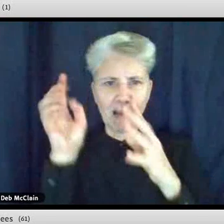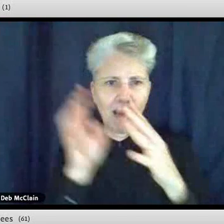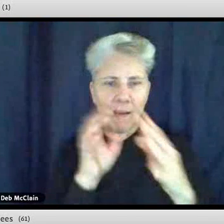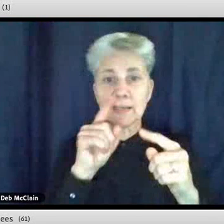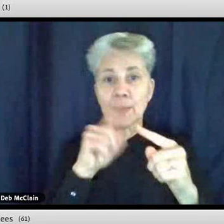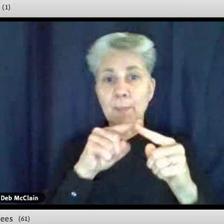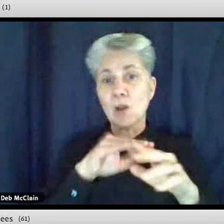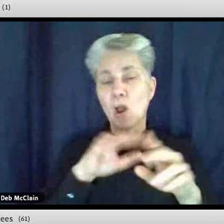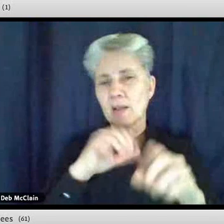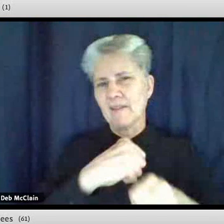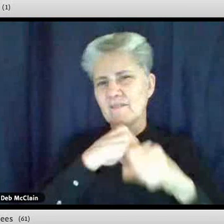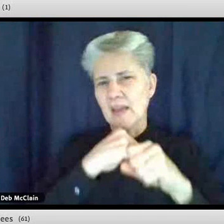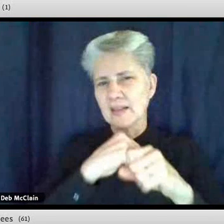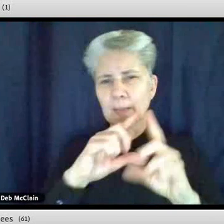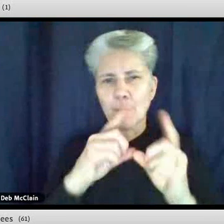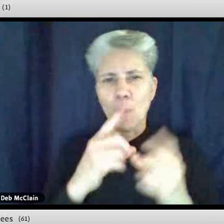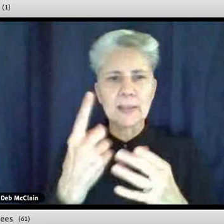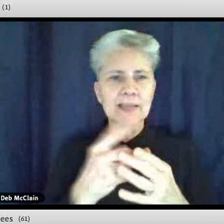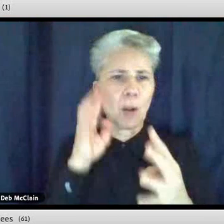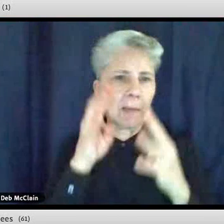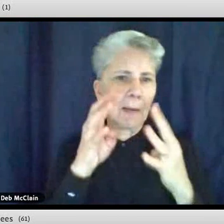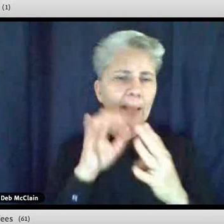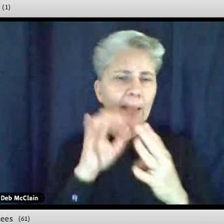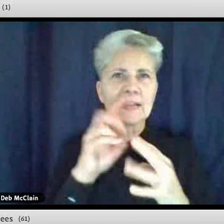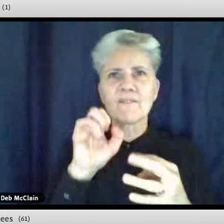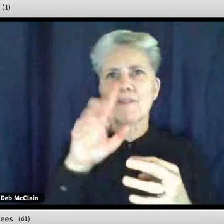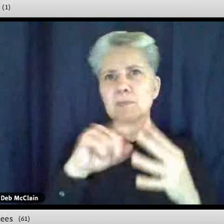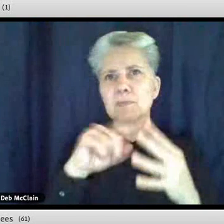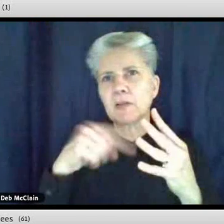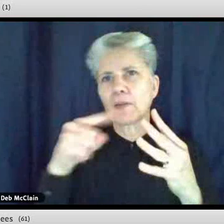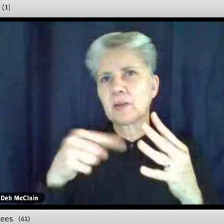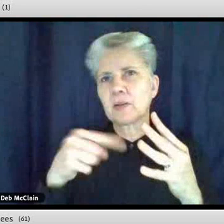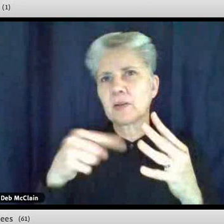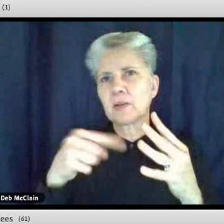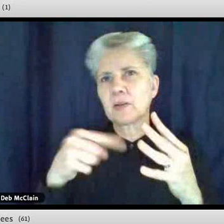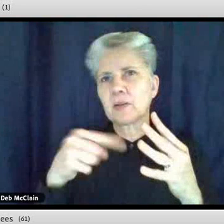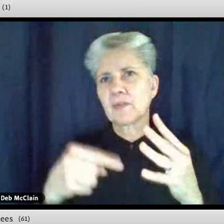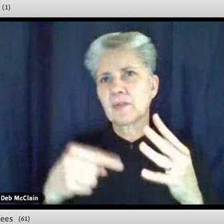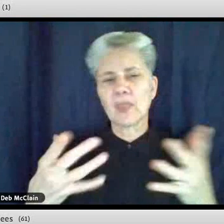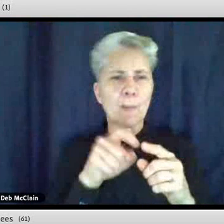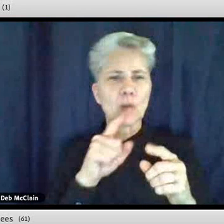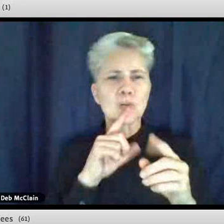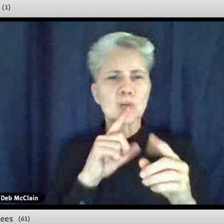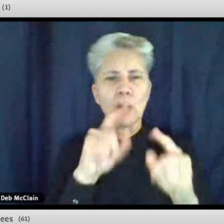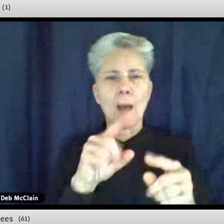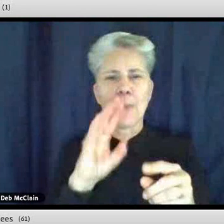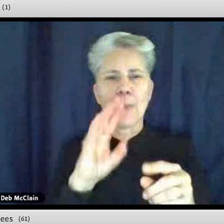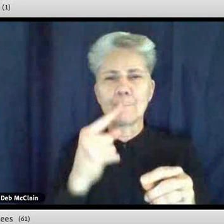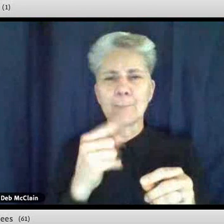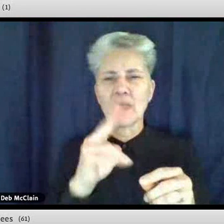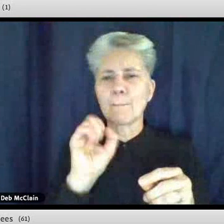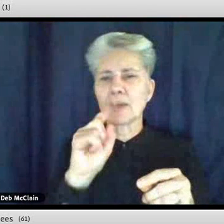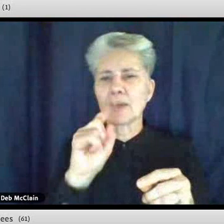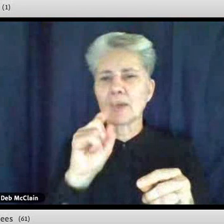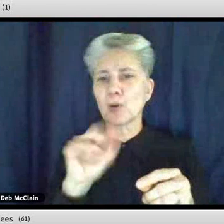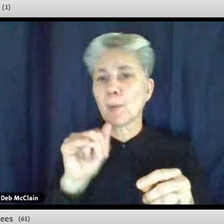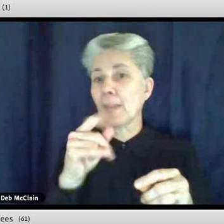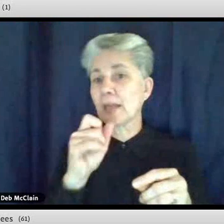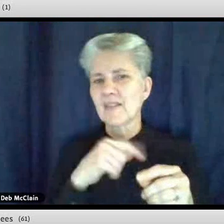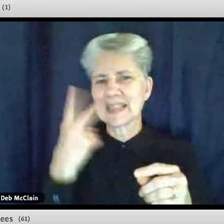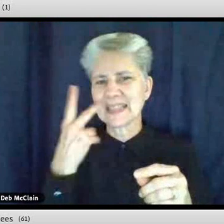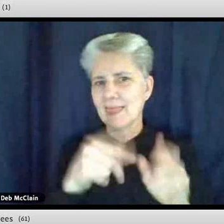so there's also a lot of conspiracy theories, depending on the Defense Department, and that somebody created this virus, all kinds of things.